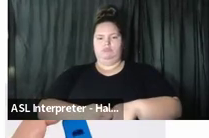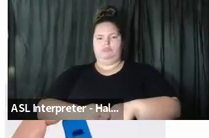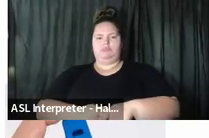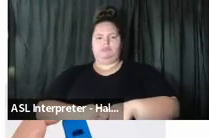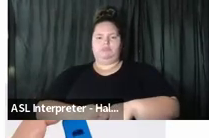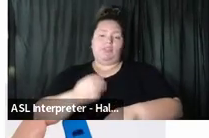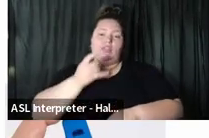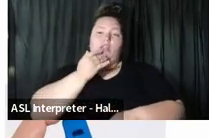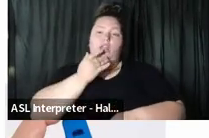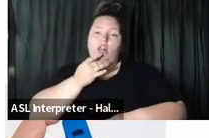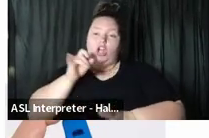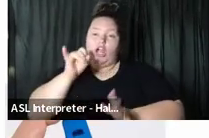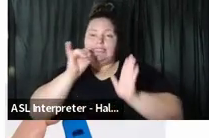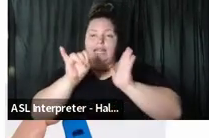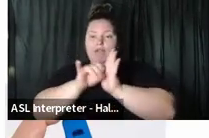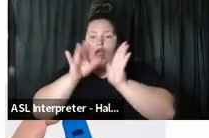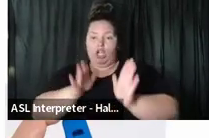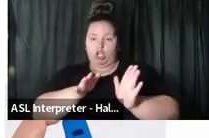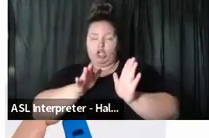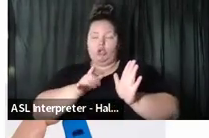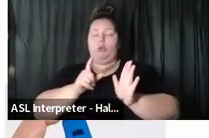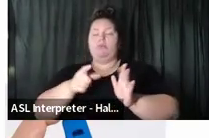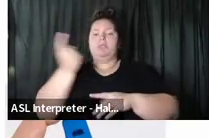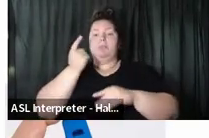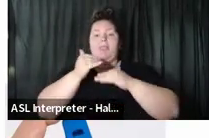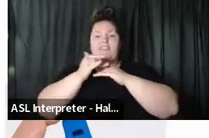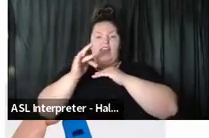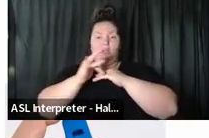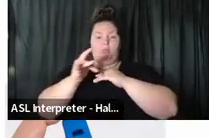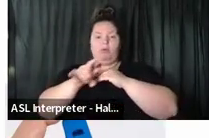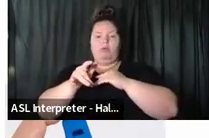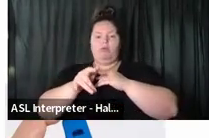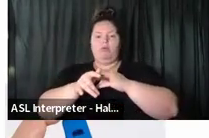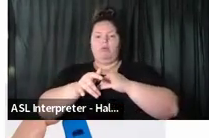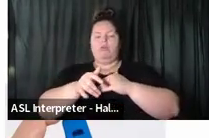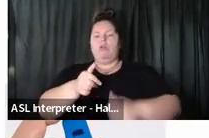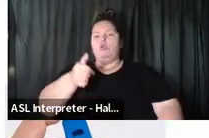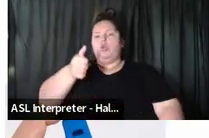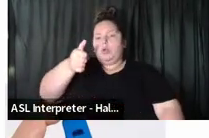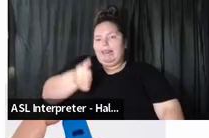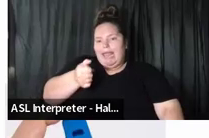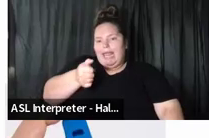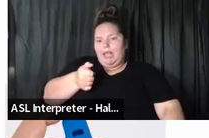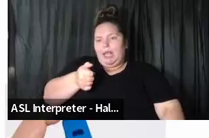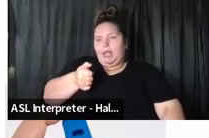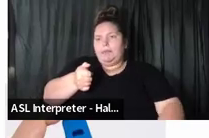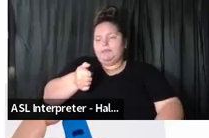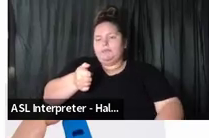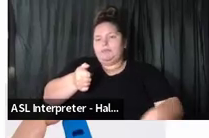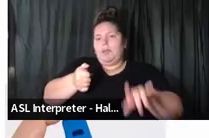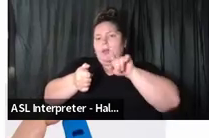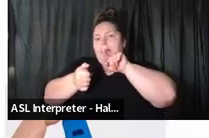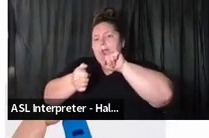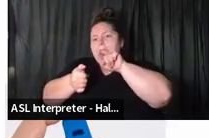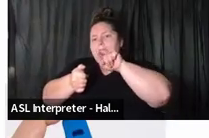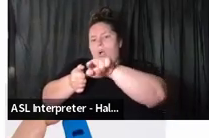identifier, that's just something, you know, available to, you just click it, point it to your clothing to make sure that you're